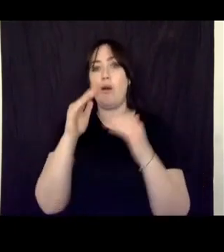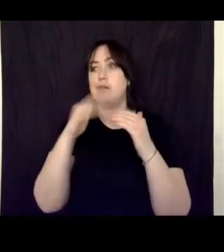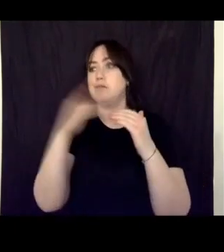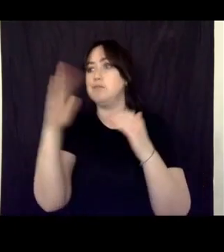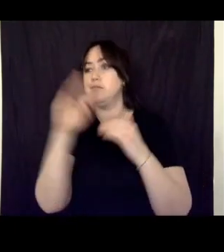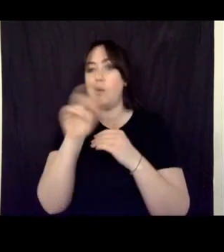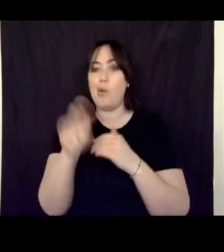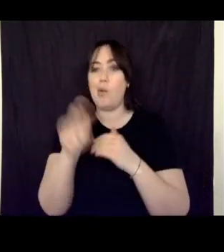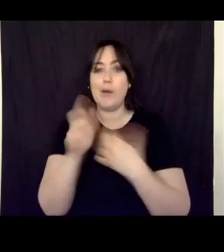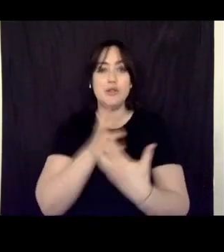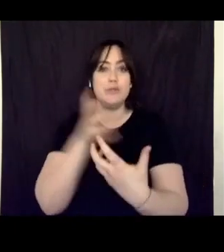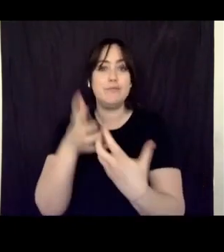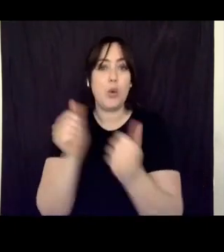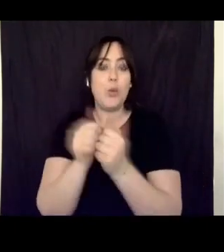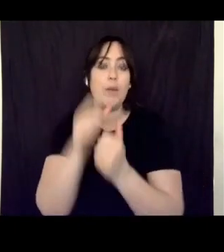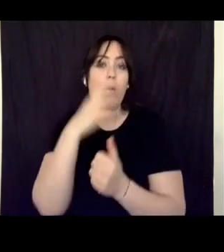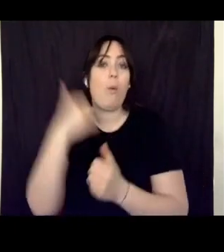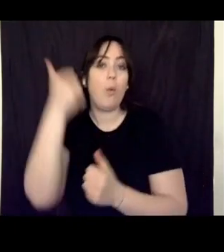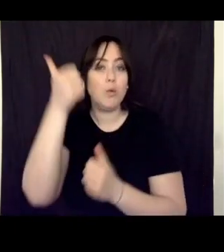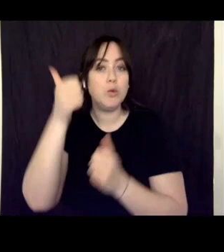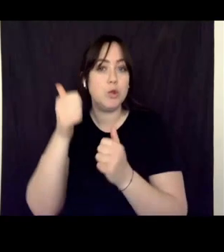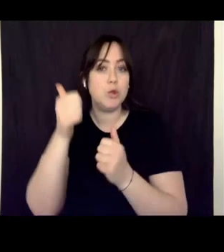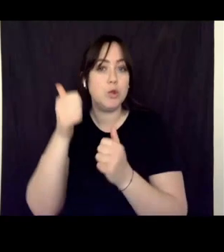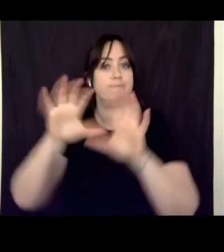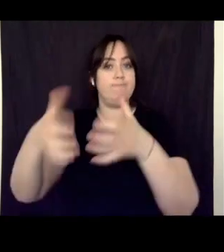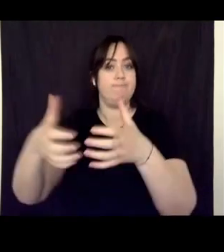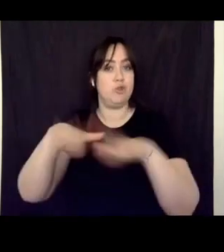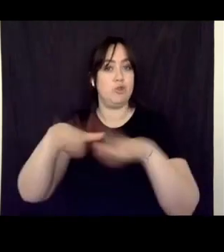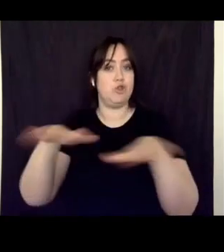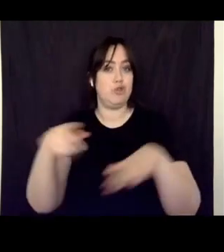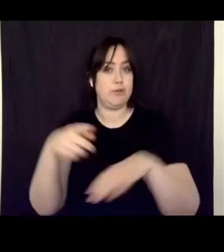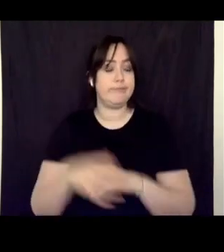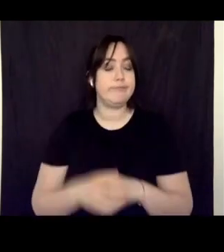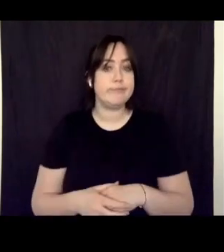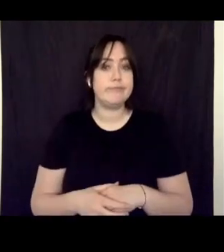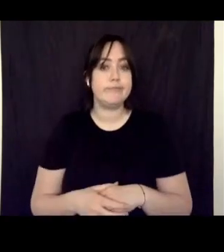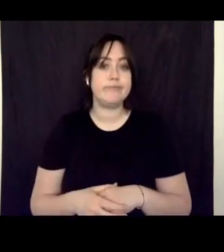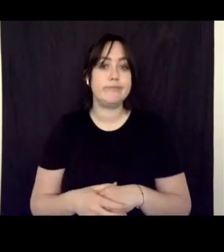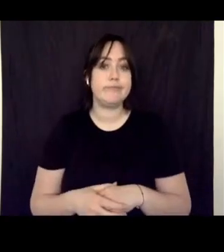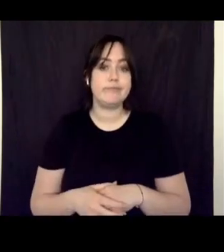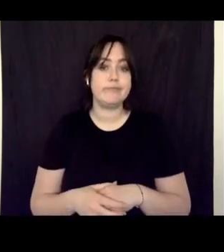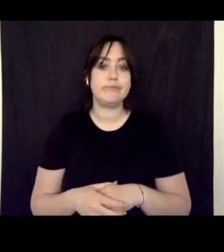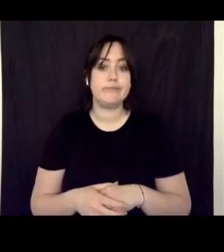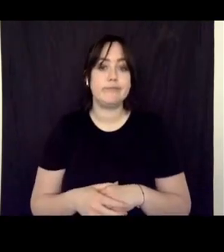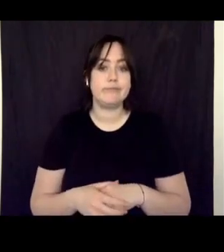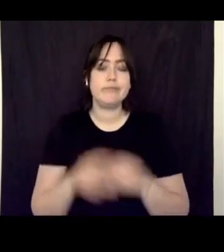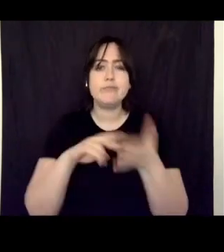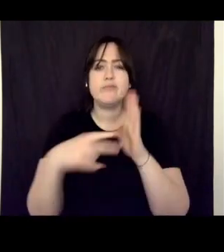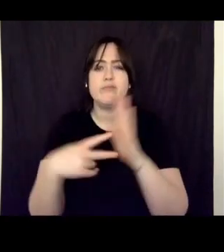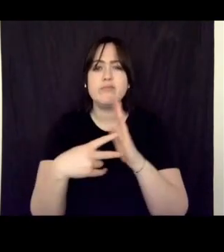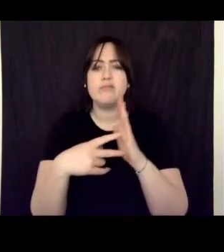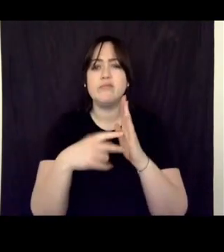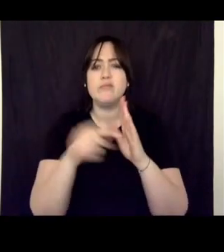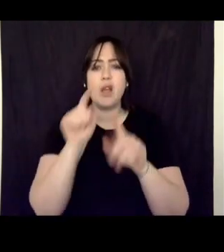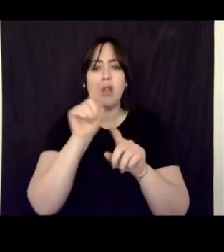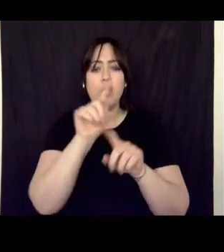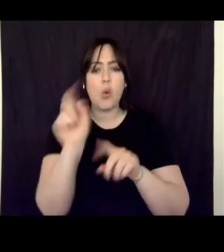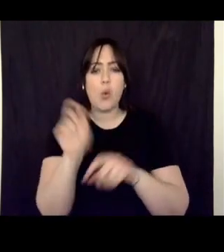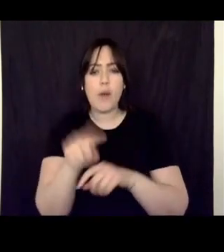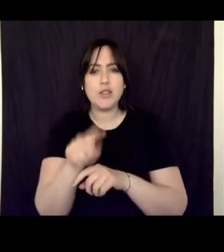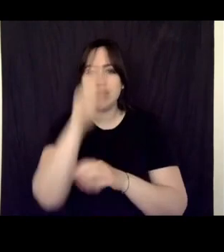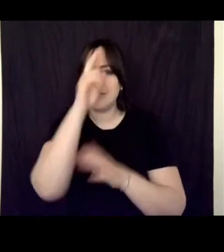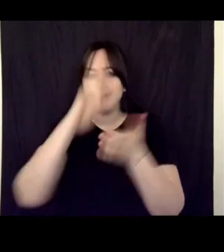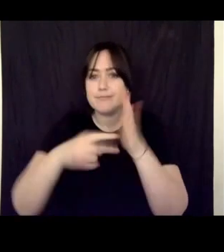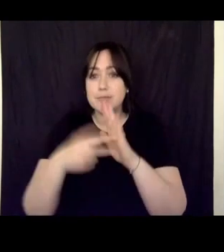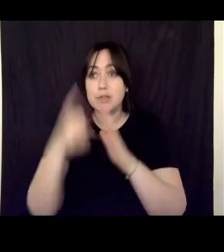use with an older population of children. And therefore, the questions that are meant to be used